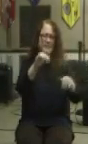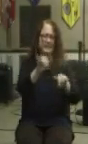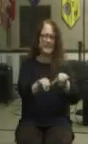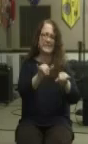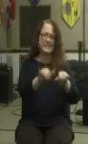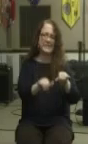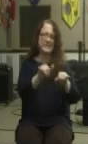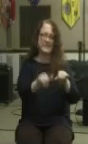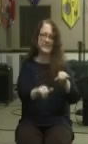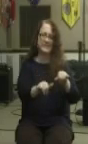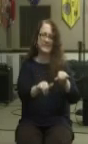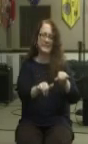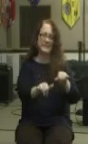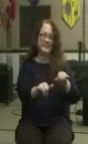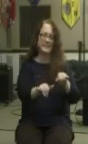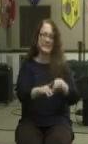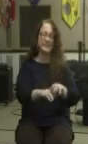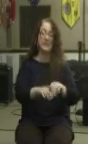walls.